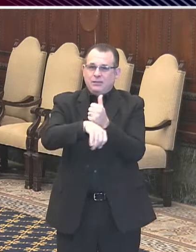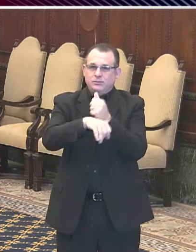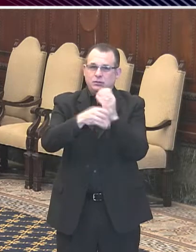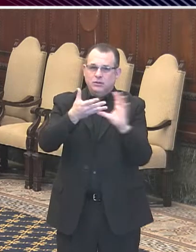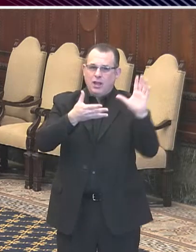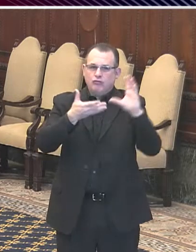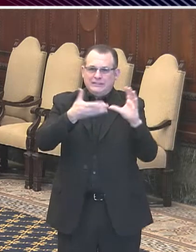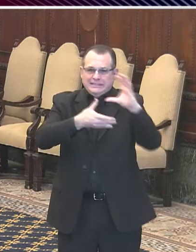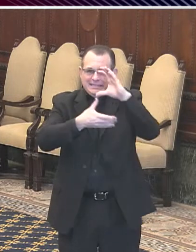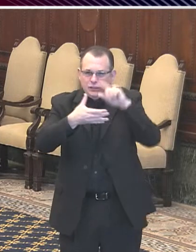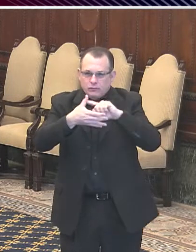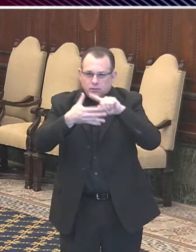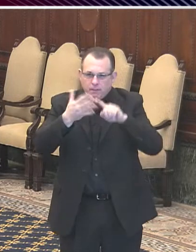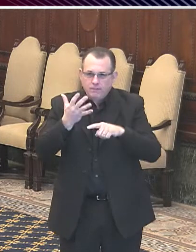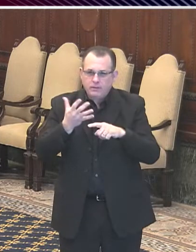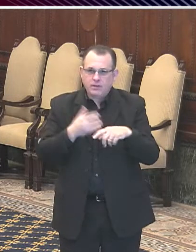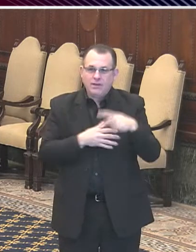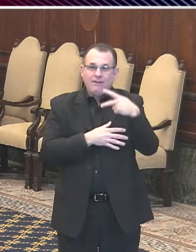visit